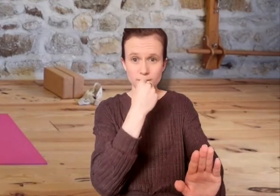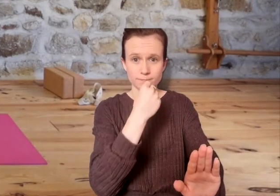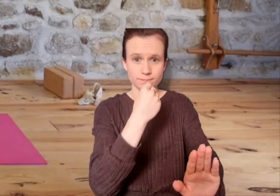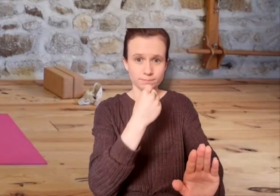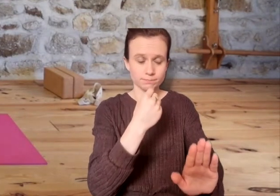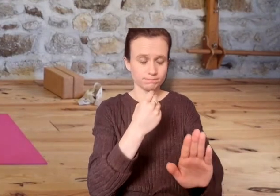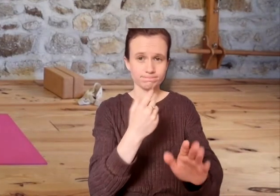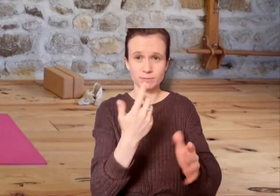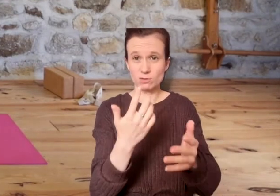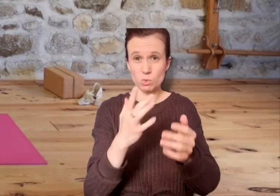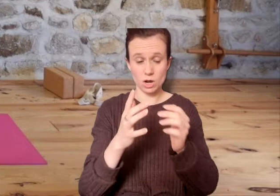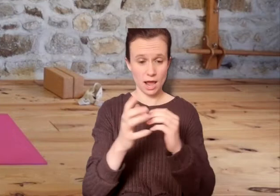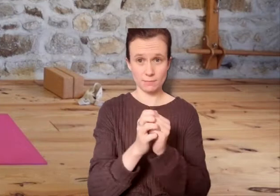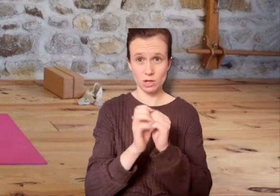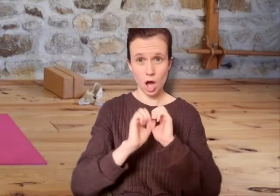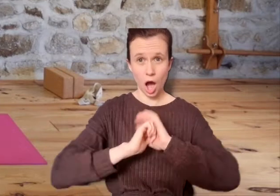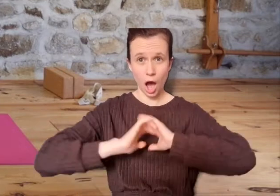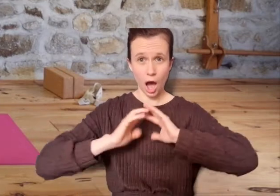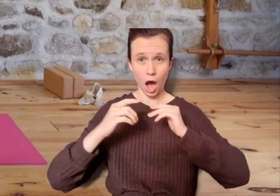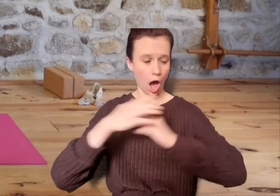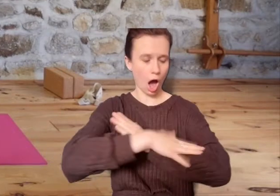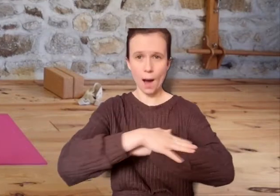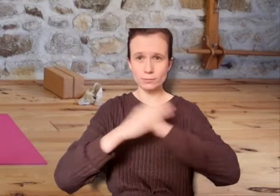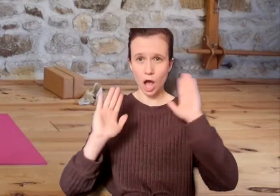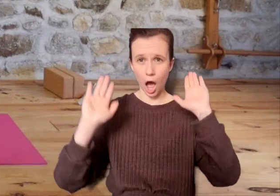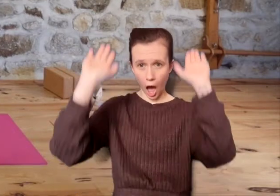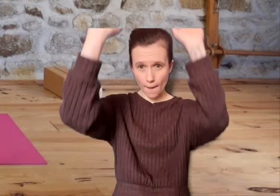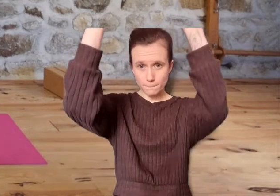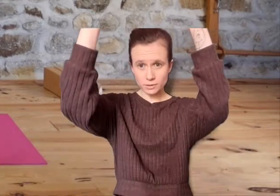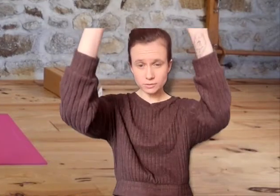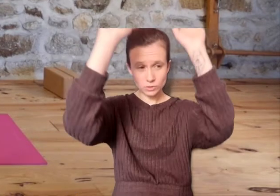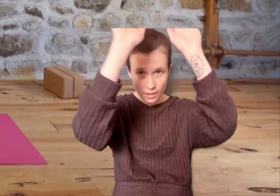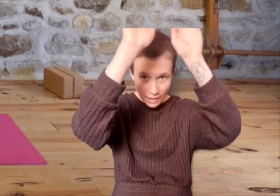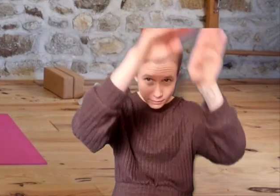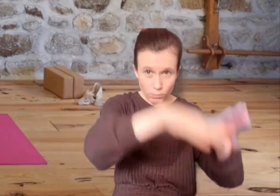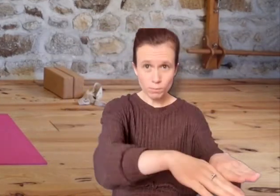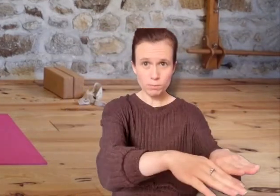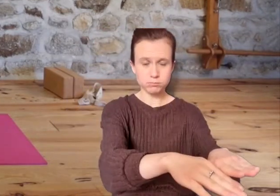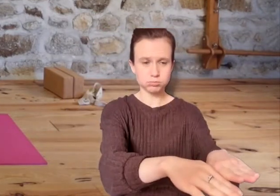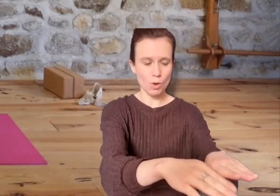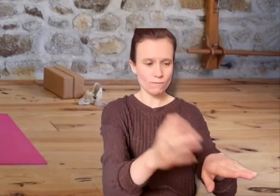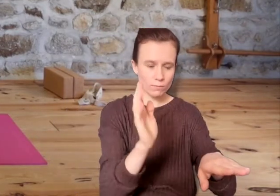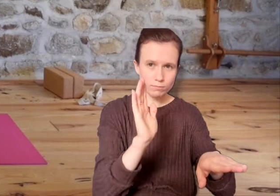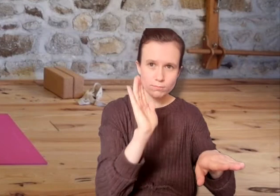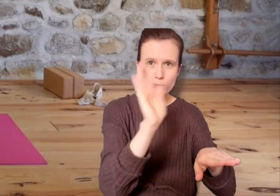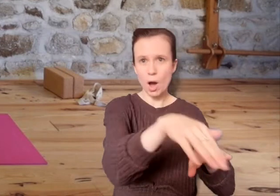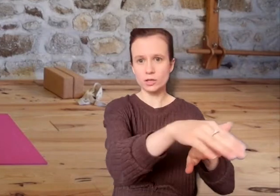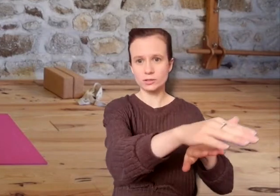grab hold of the left wrist with your right hand, reach both arms out past the foot,